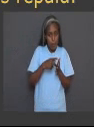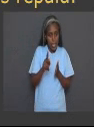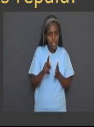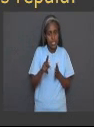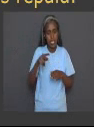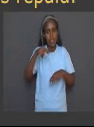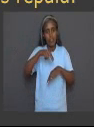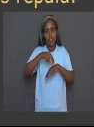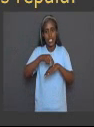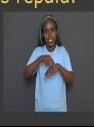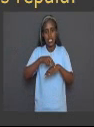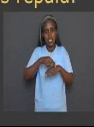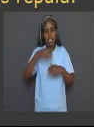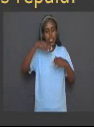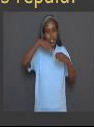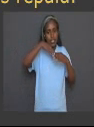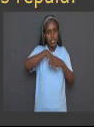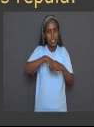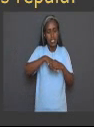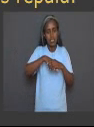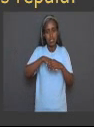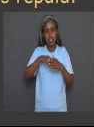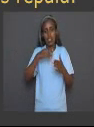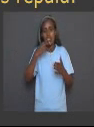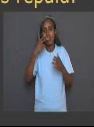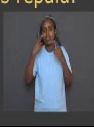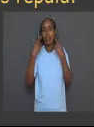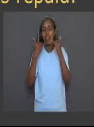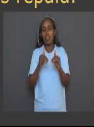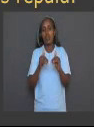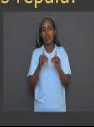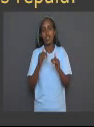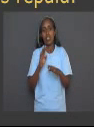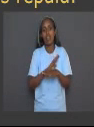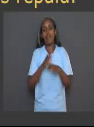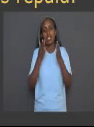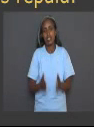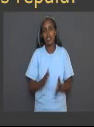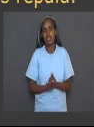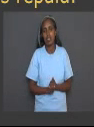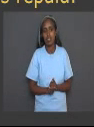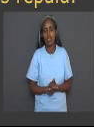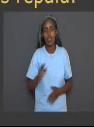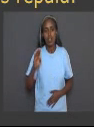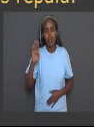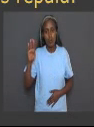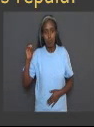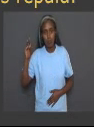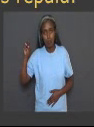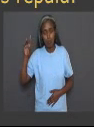fixed interest rate to the investor. bonds are more stable